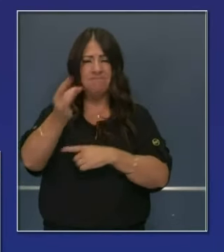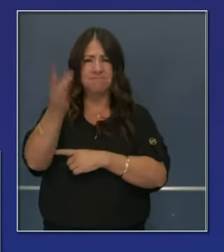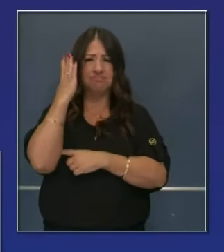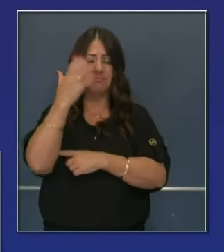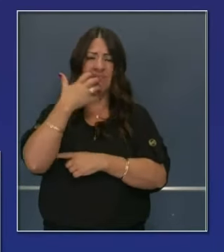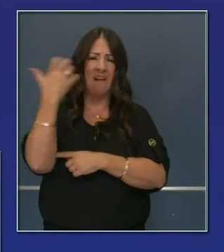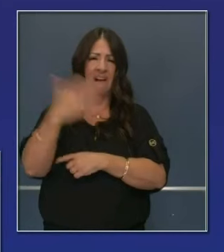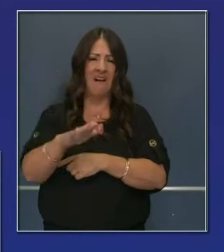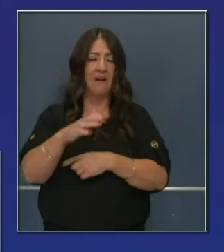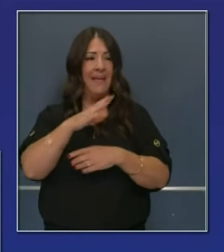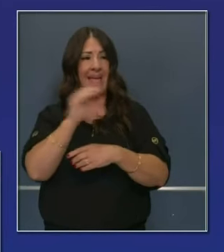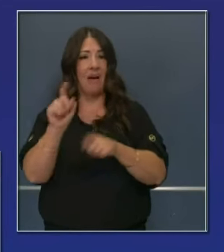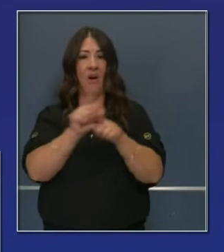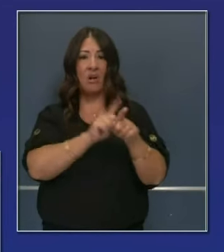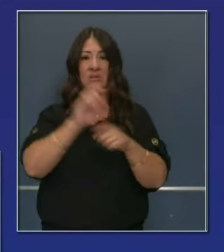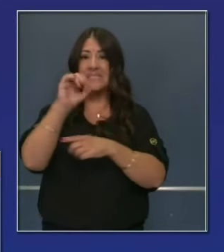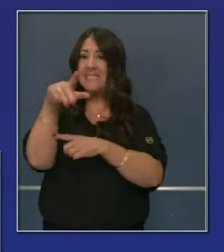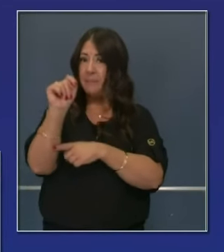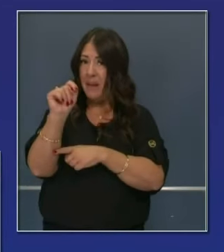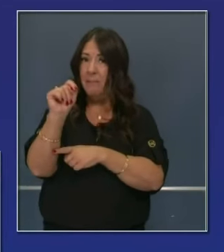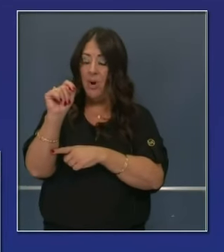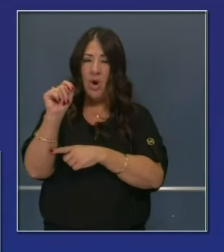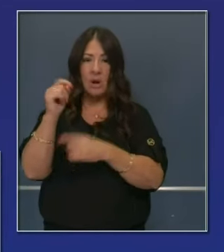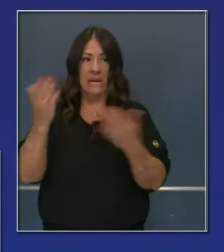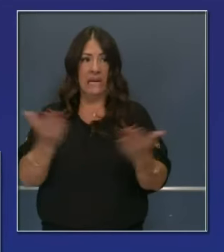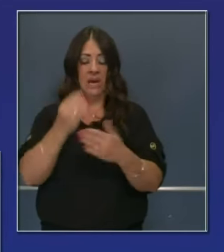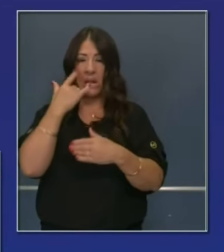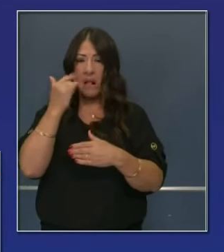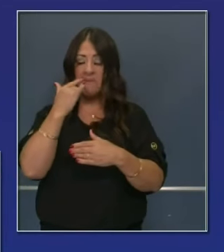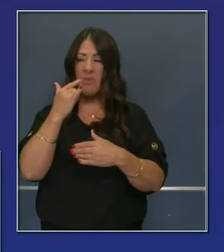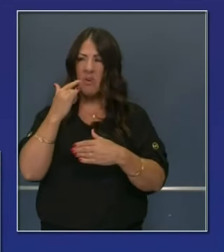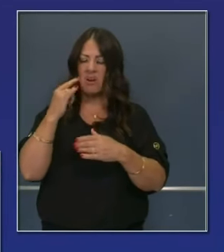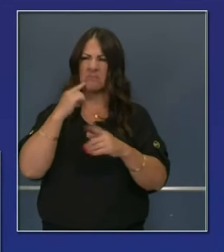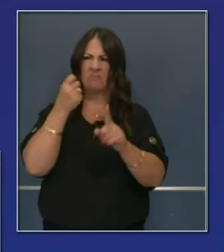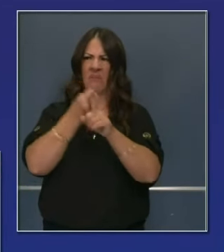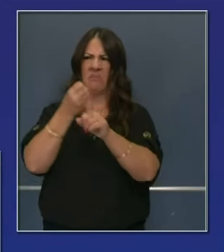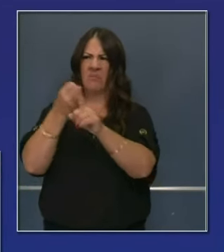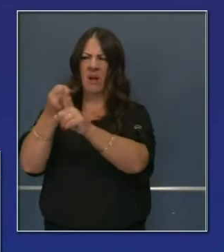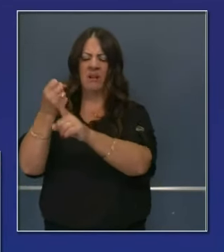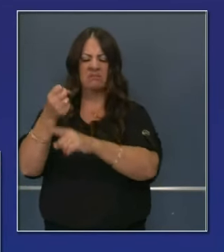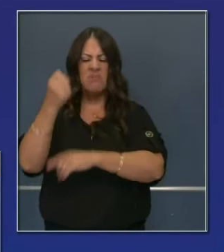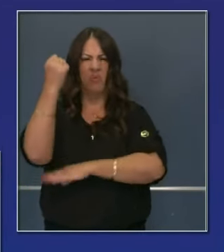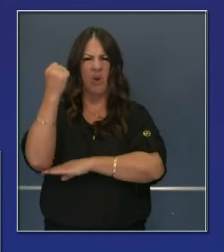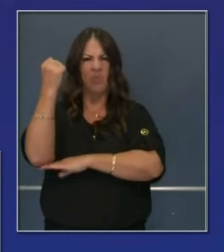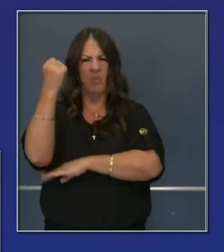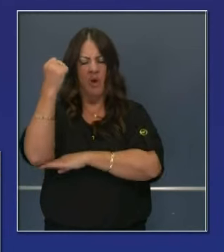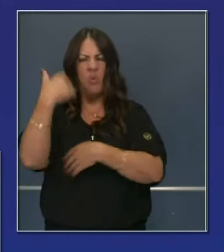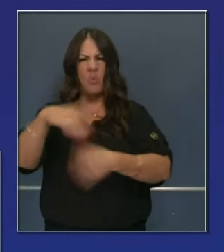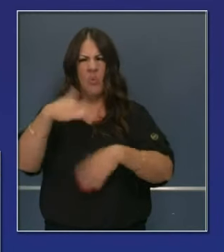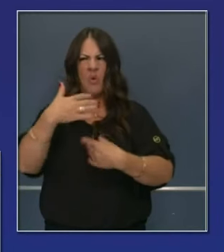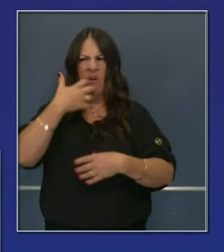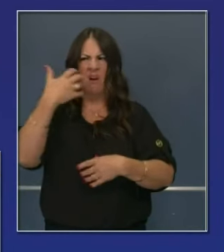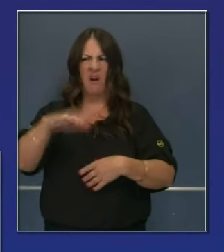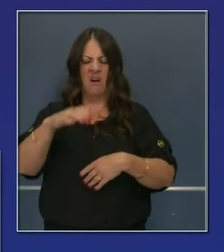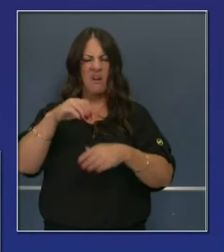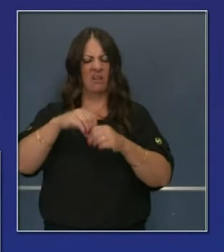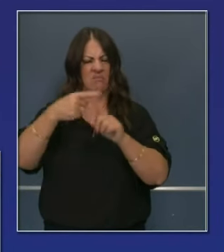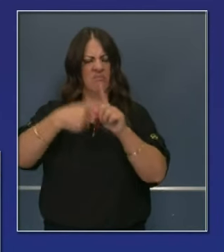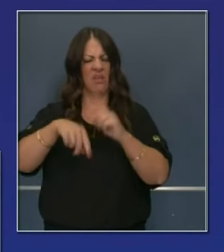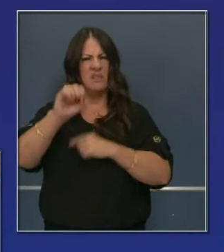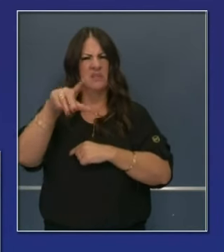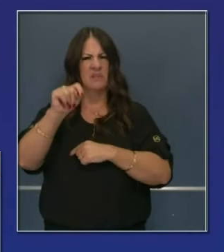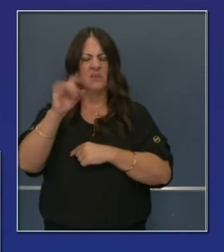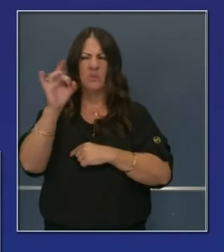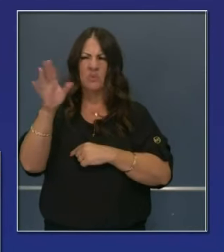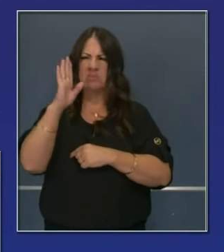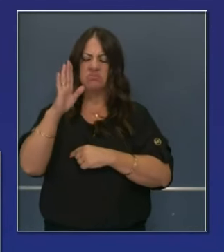September in recorded history. Reminder of what we say often, that climate